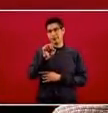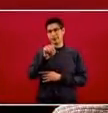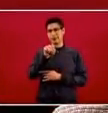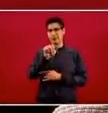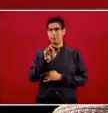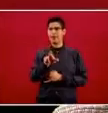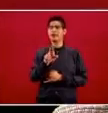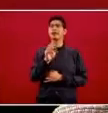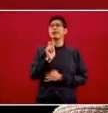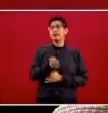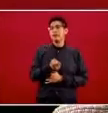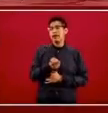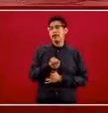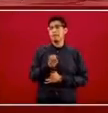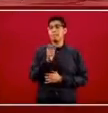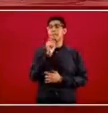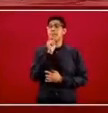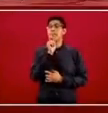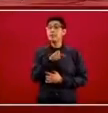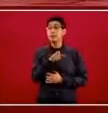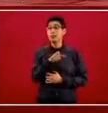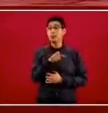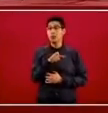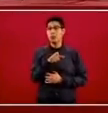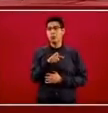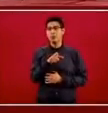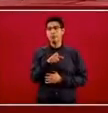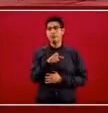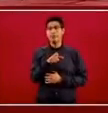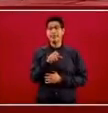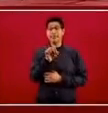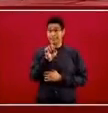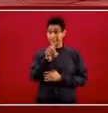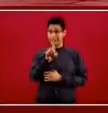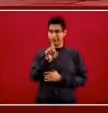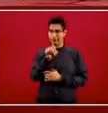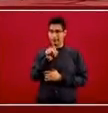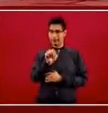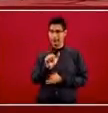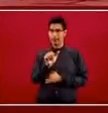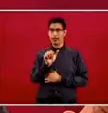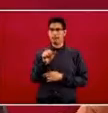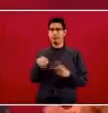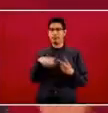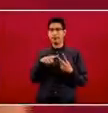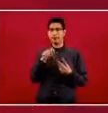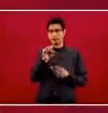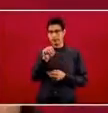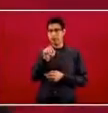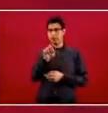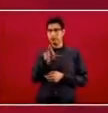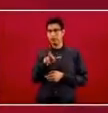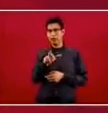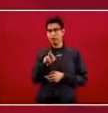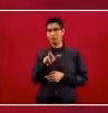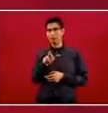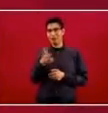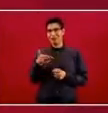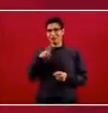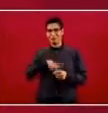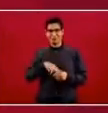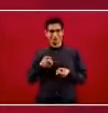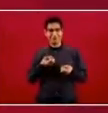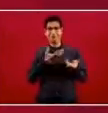Now, a following stage would be the Navy. The Navy and the Army, they already have medical